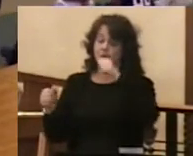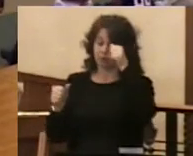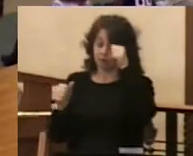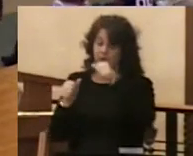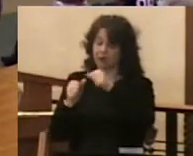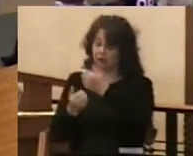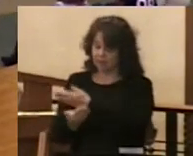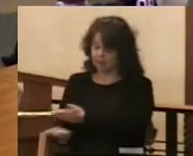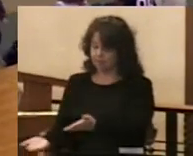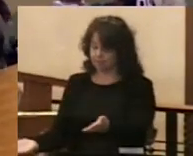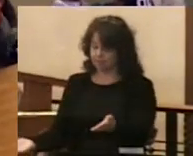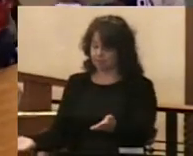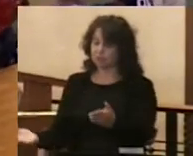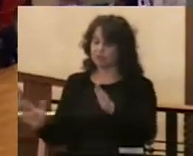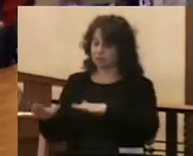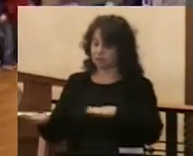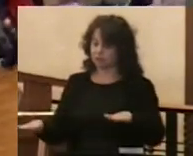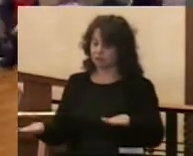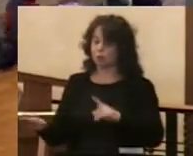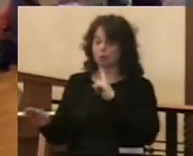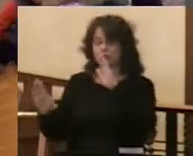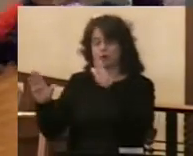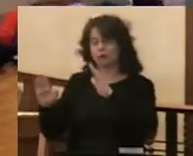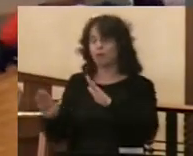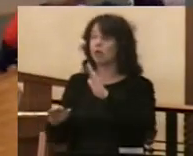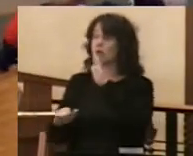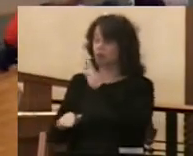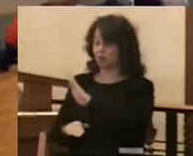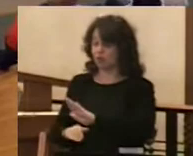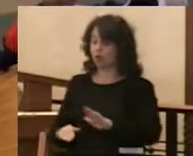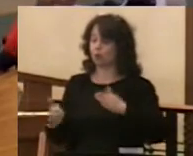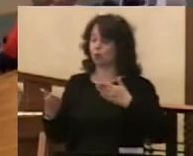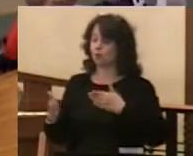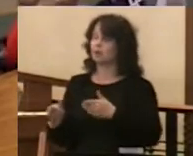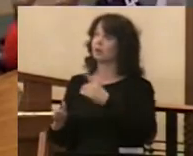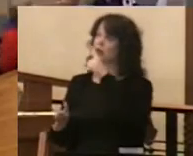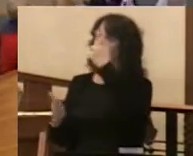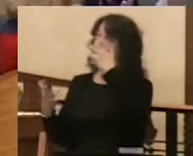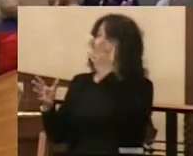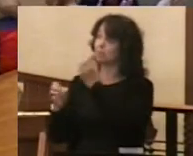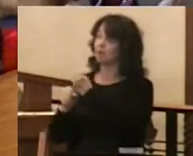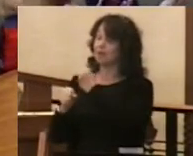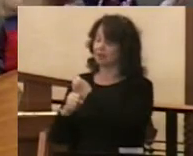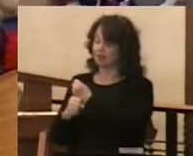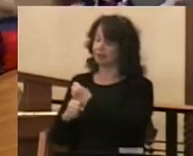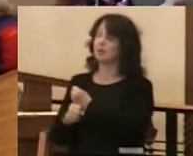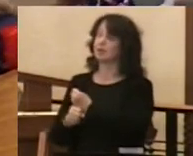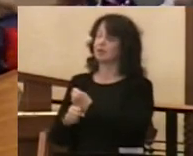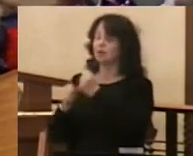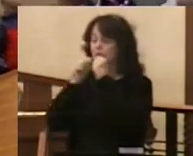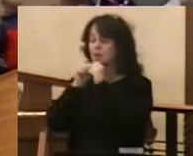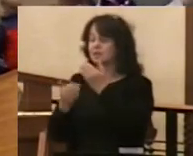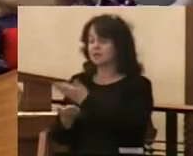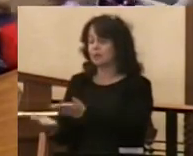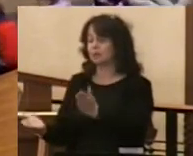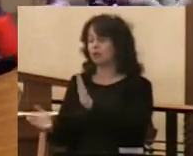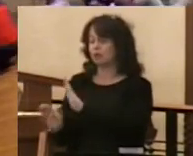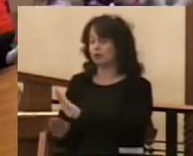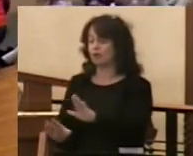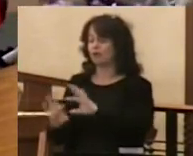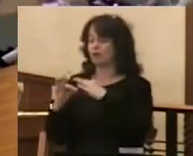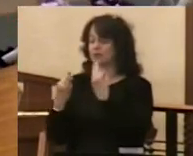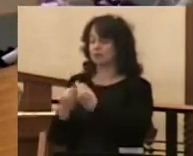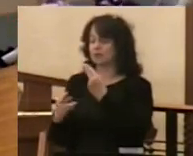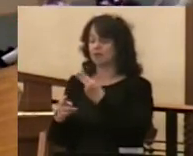children, who are great in their own way because you've made them so, that they are yours. Bless them and bless their families in the